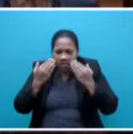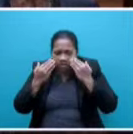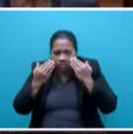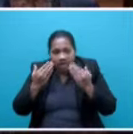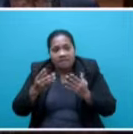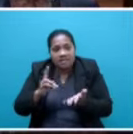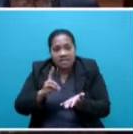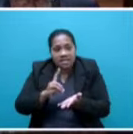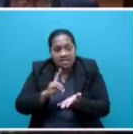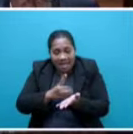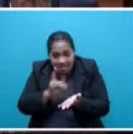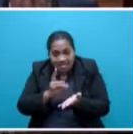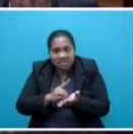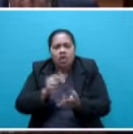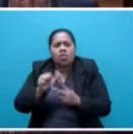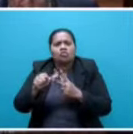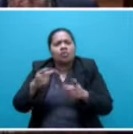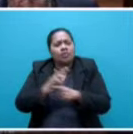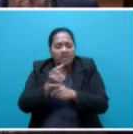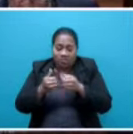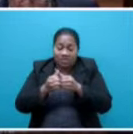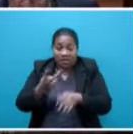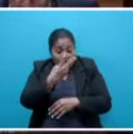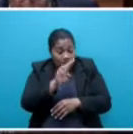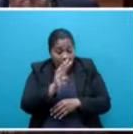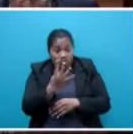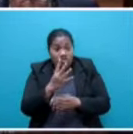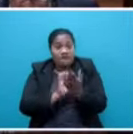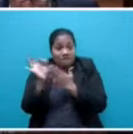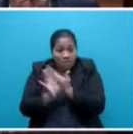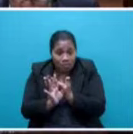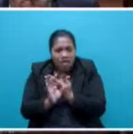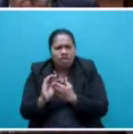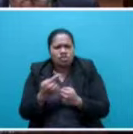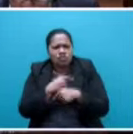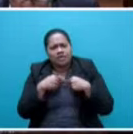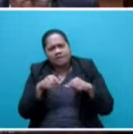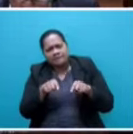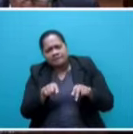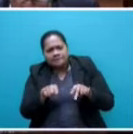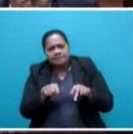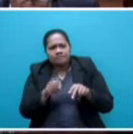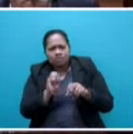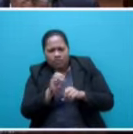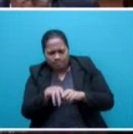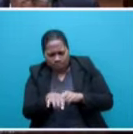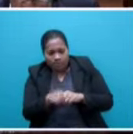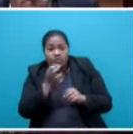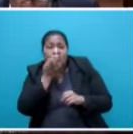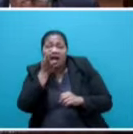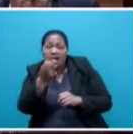of the exact dates, and it's actually in the week beginning the 24th of February. So if we could, with your indulgence, Mr. Speaker, sir, ask if that